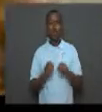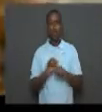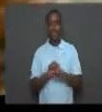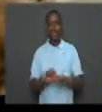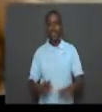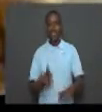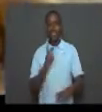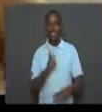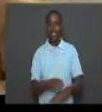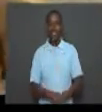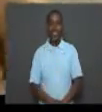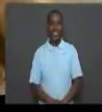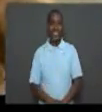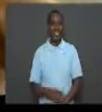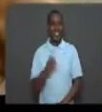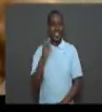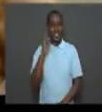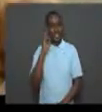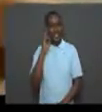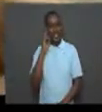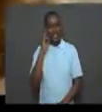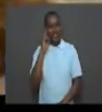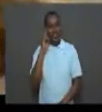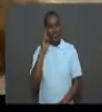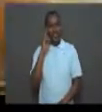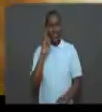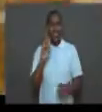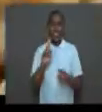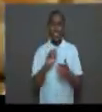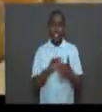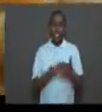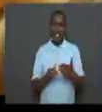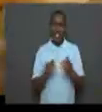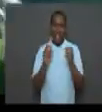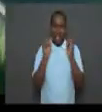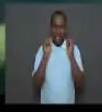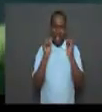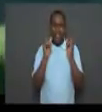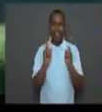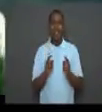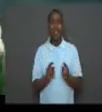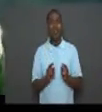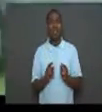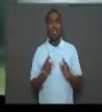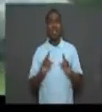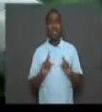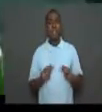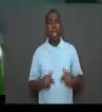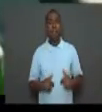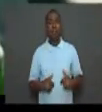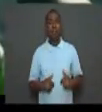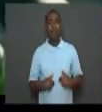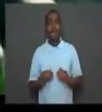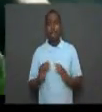Can you imagine studying and trying to understand the lives,